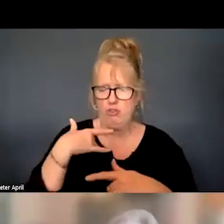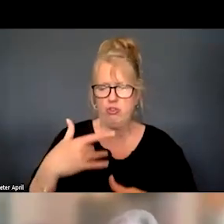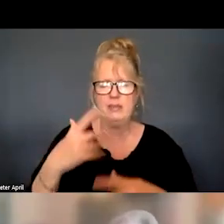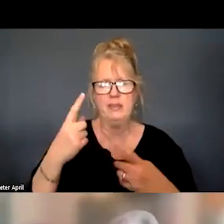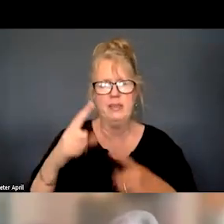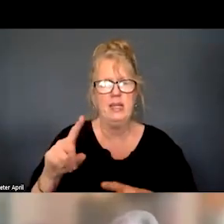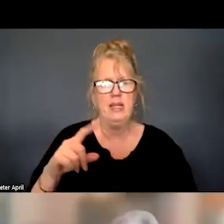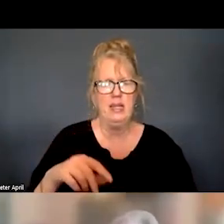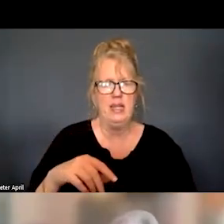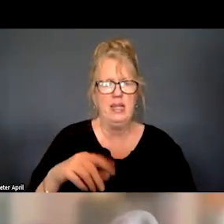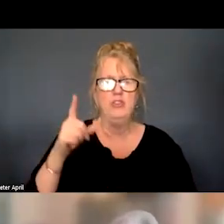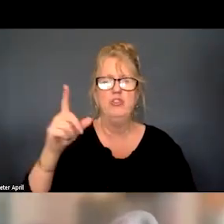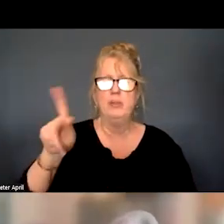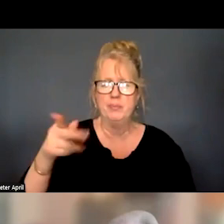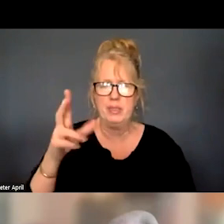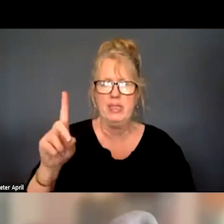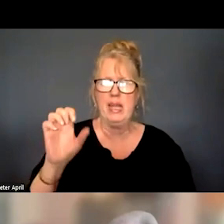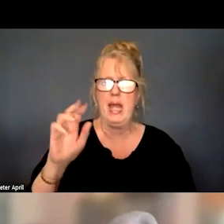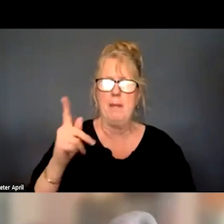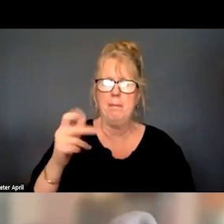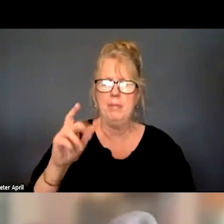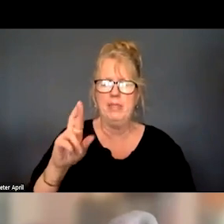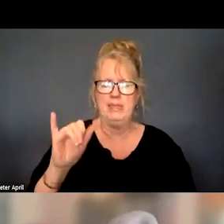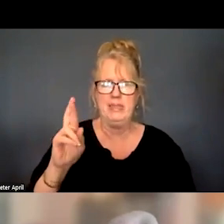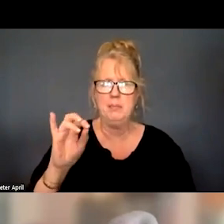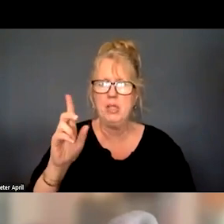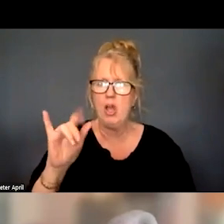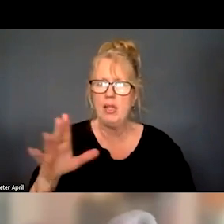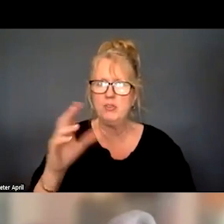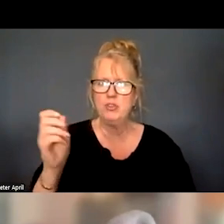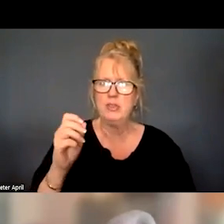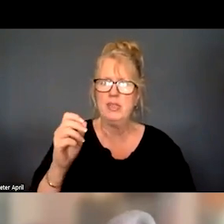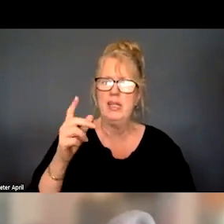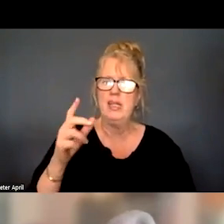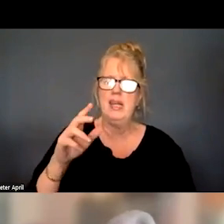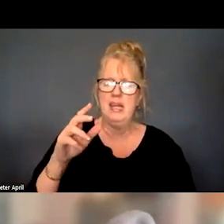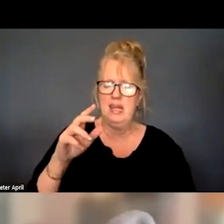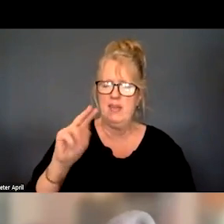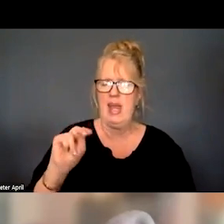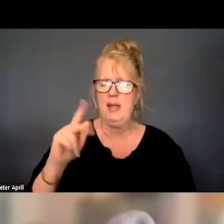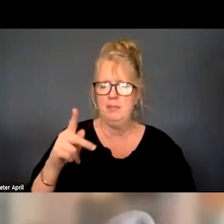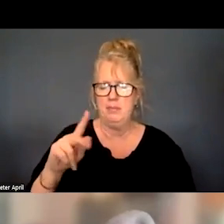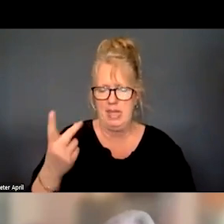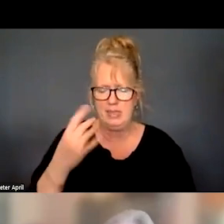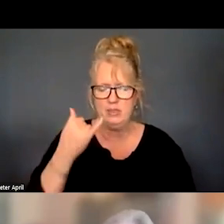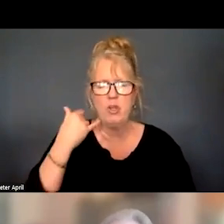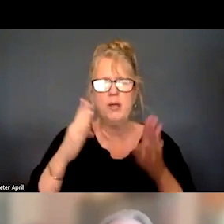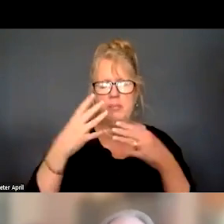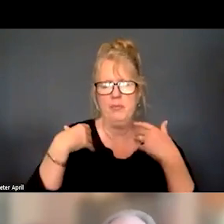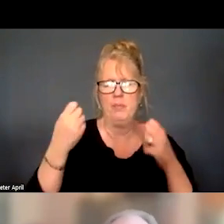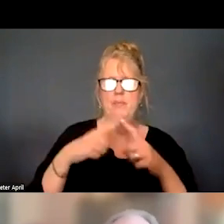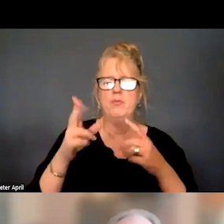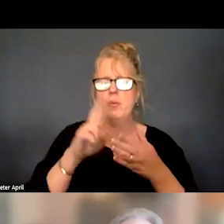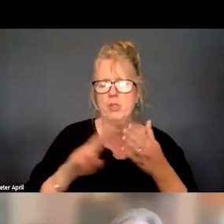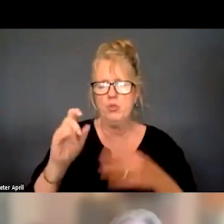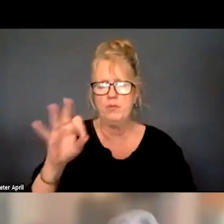She has a doctorate in epidemiology and environmental health and a MPH that focused also on behavioral health from the University of